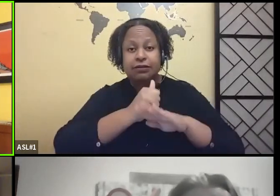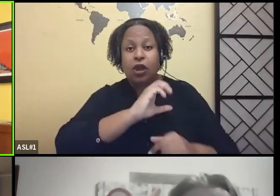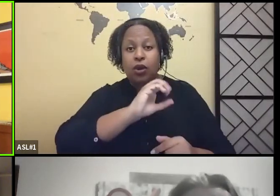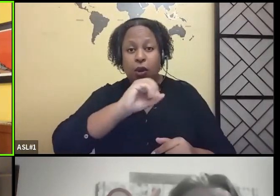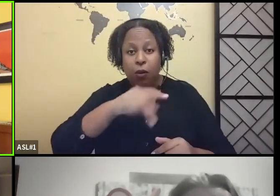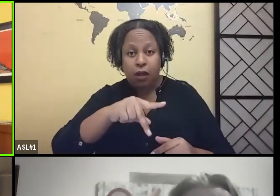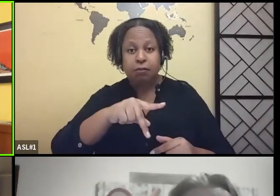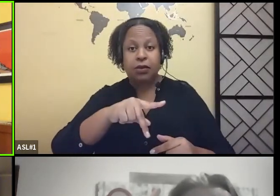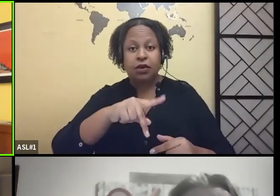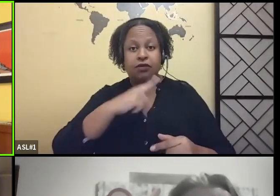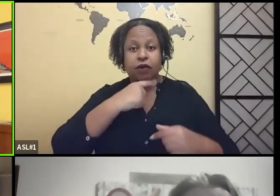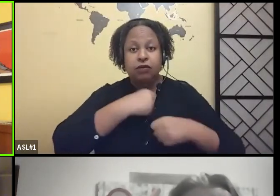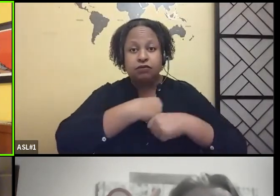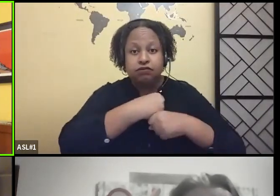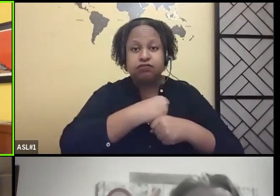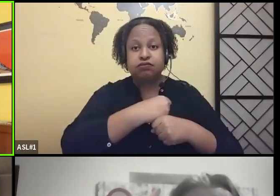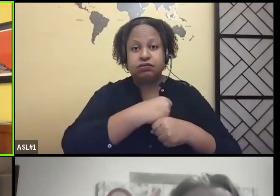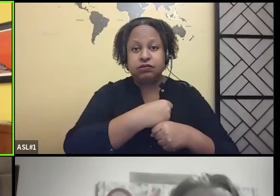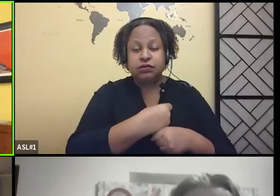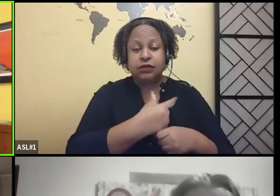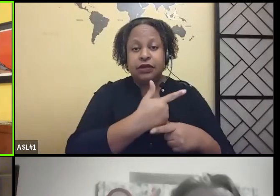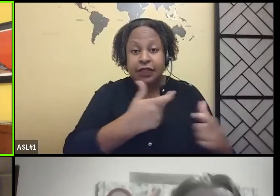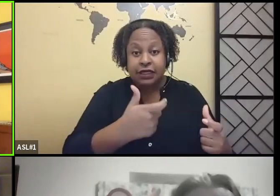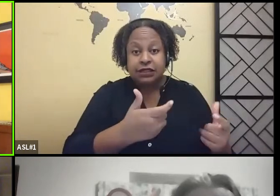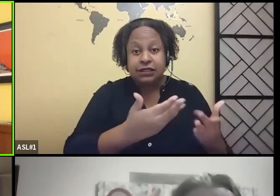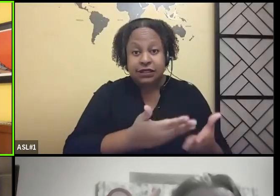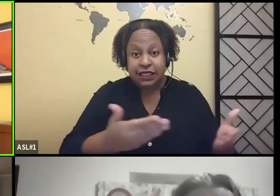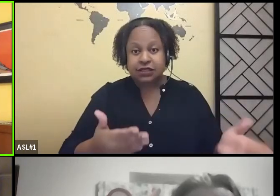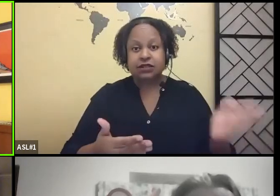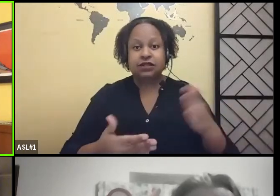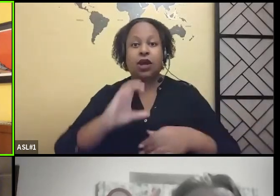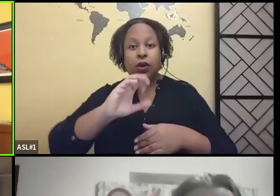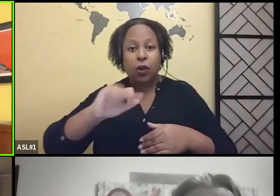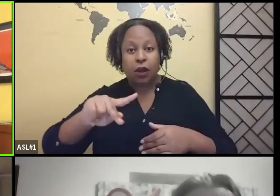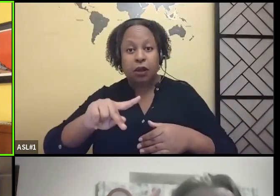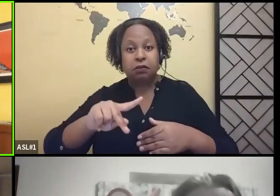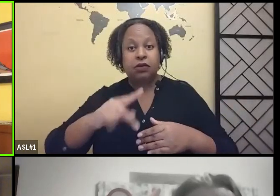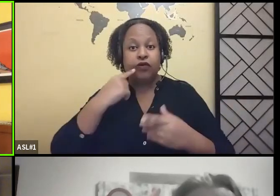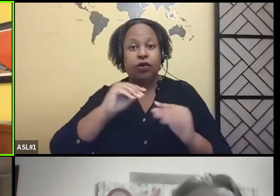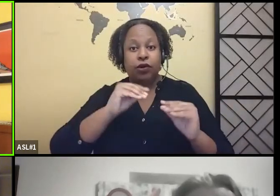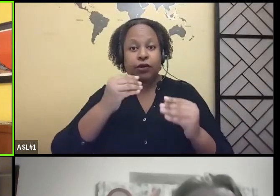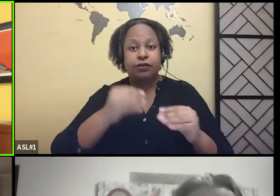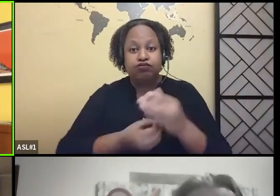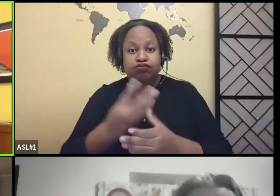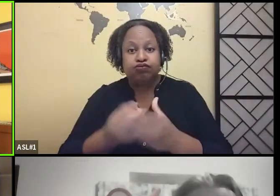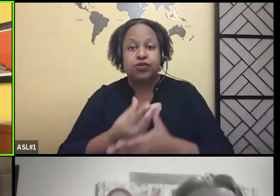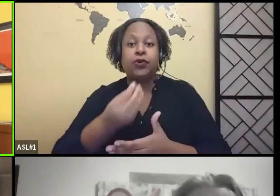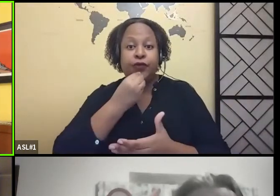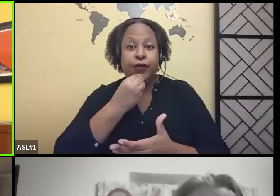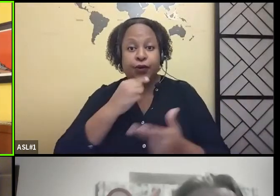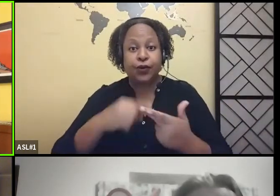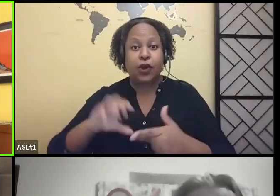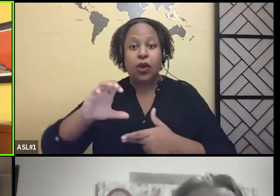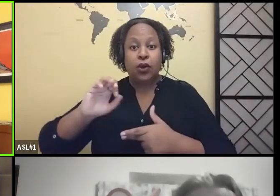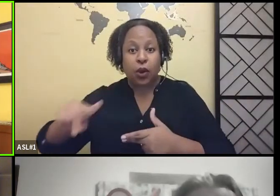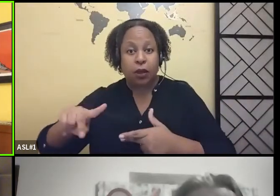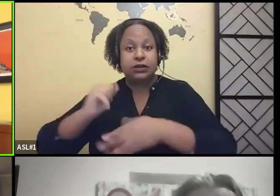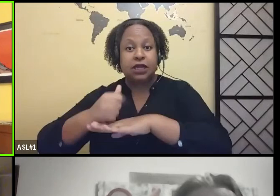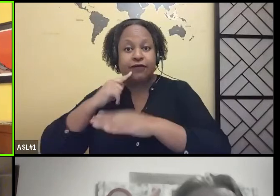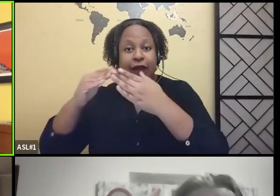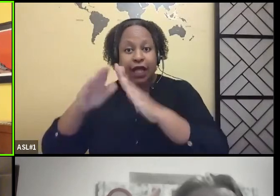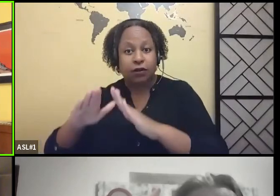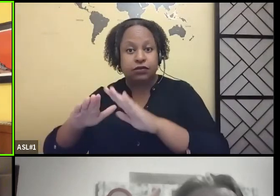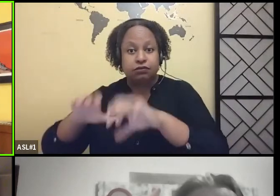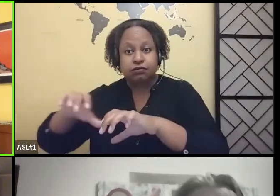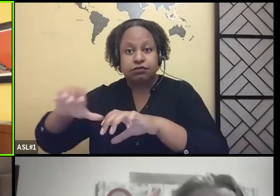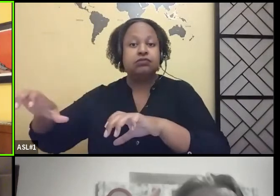production, cooperatives for food, cooperatives for housing, in one way or another.